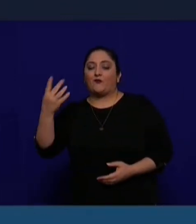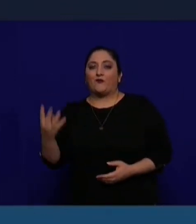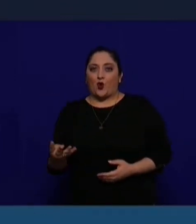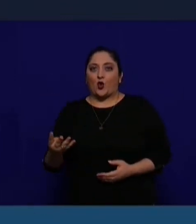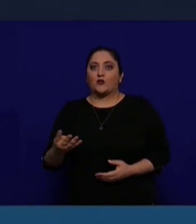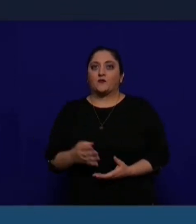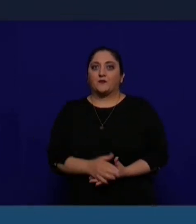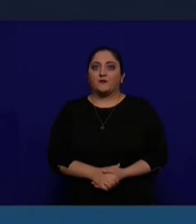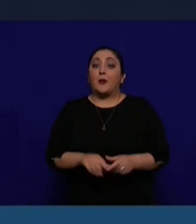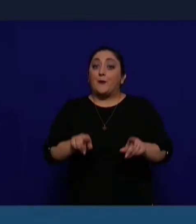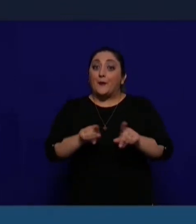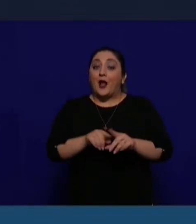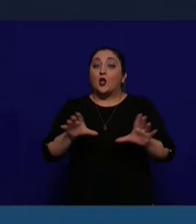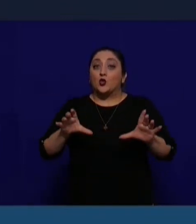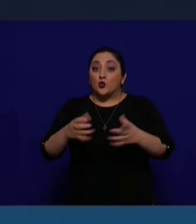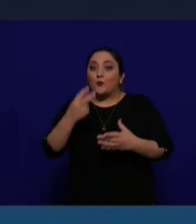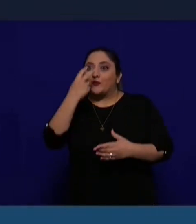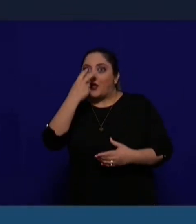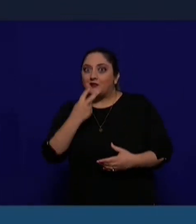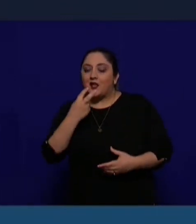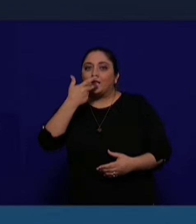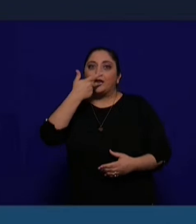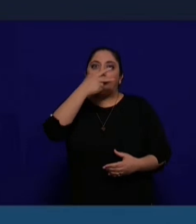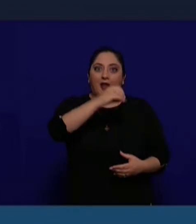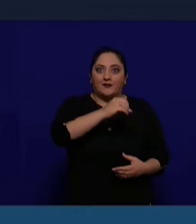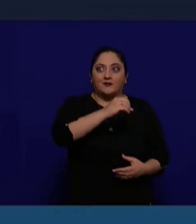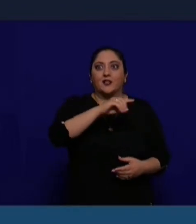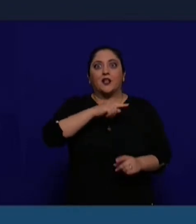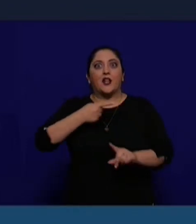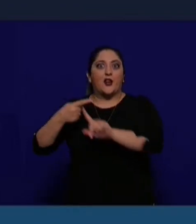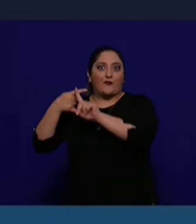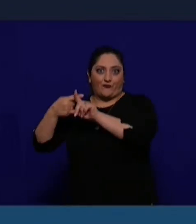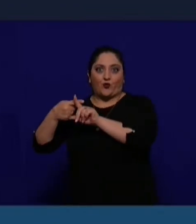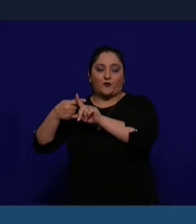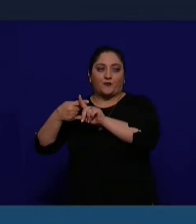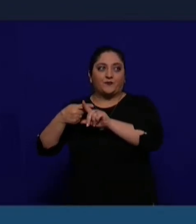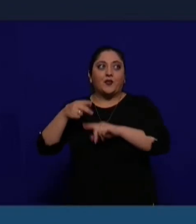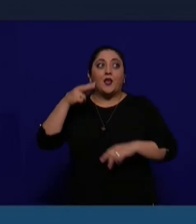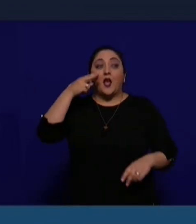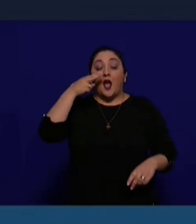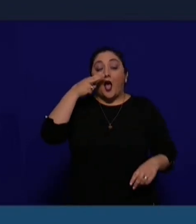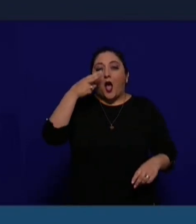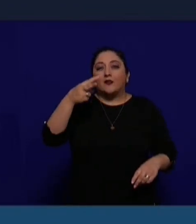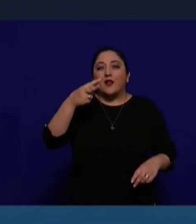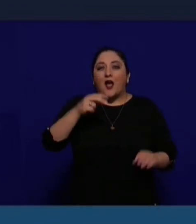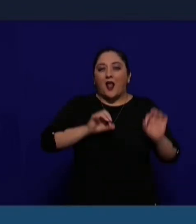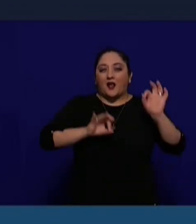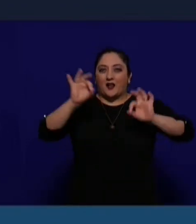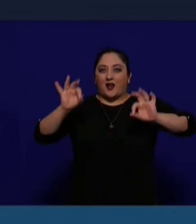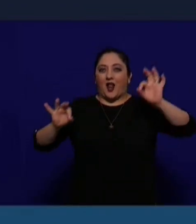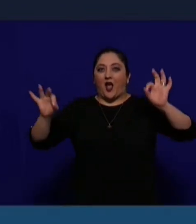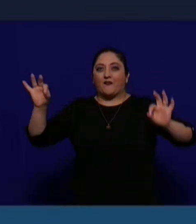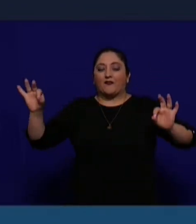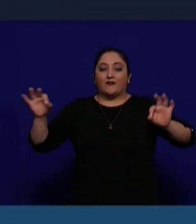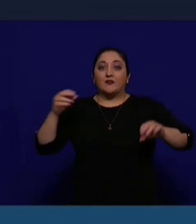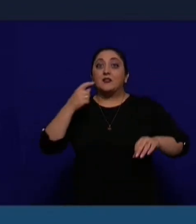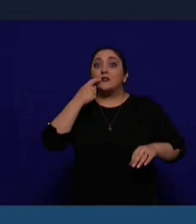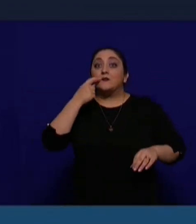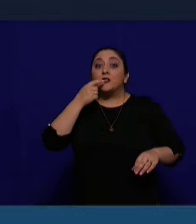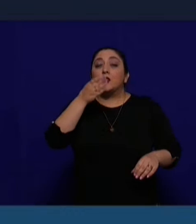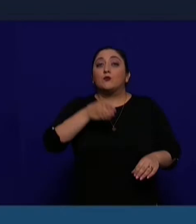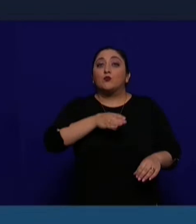l-etajiet ta' nies li jmutu. Infatti hawnhekk naraw ċar kif l-età li tal-average nies li